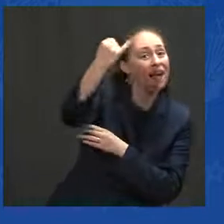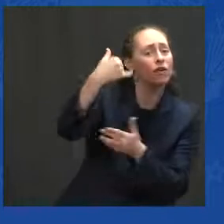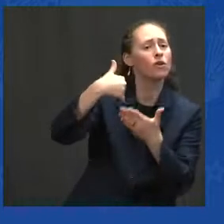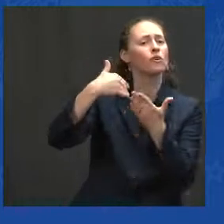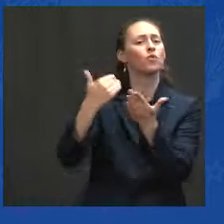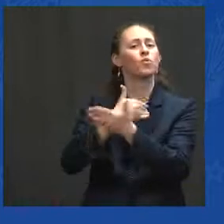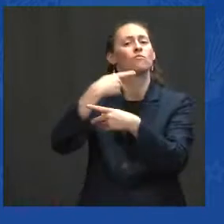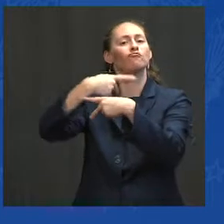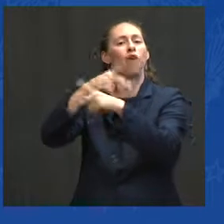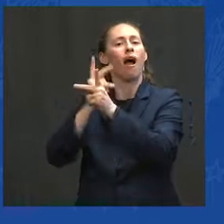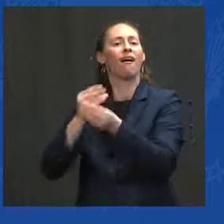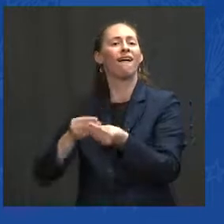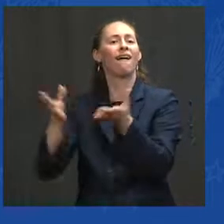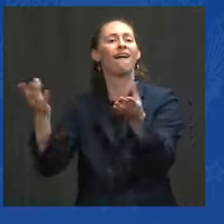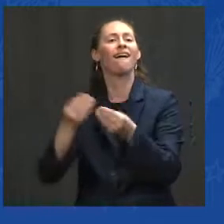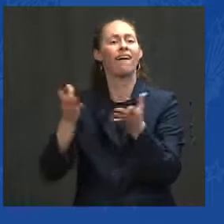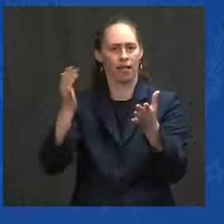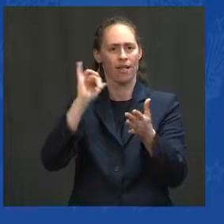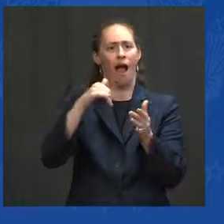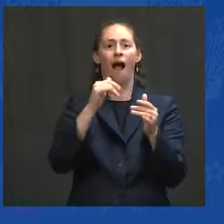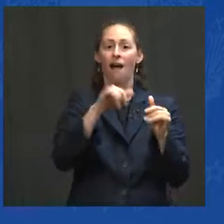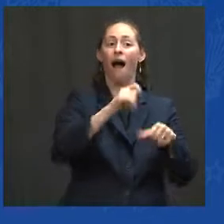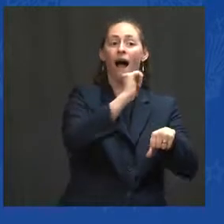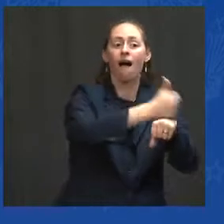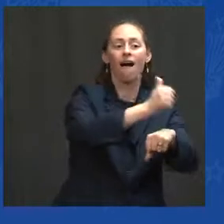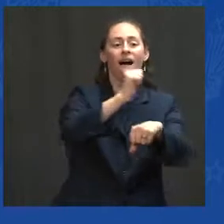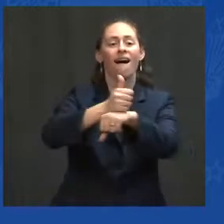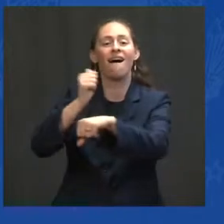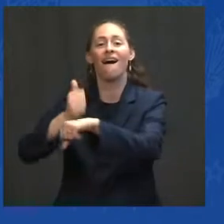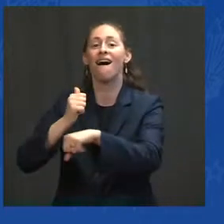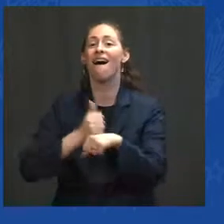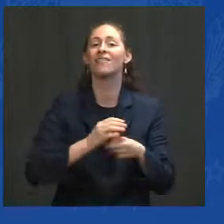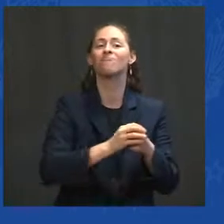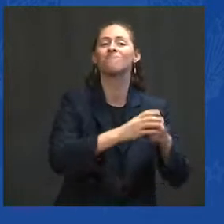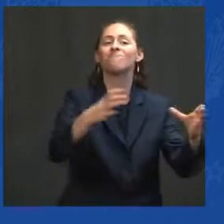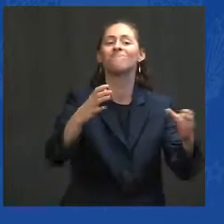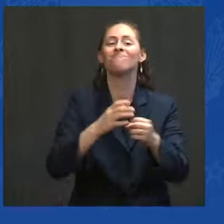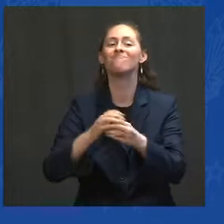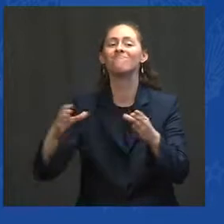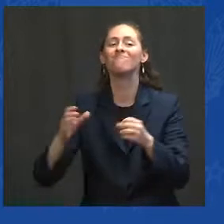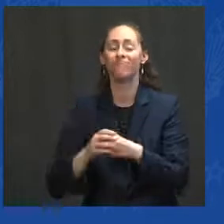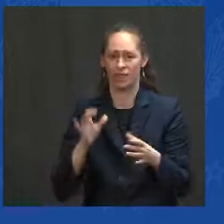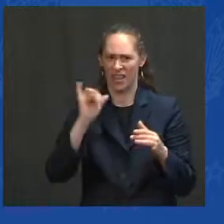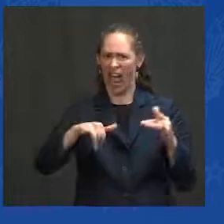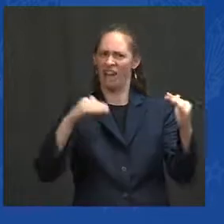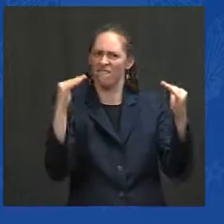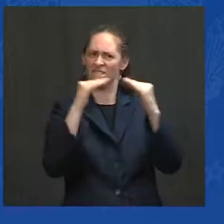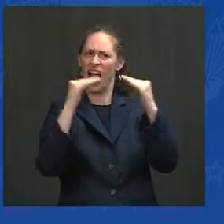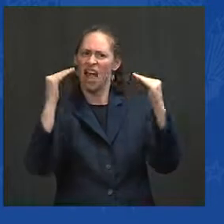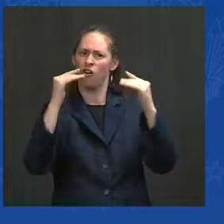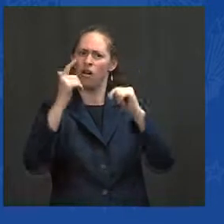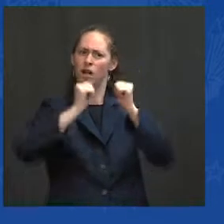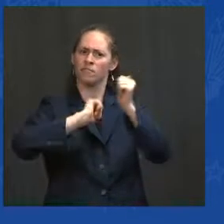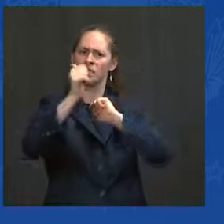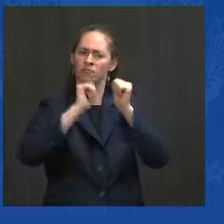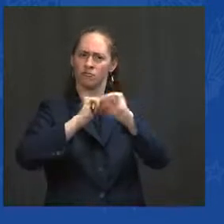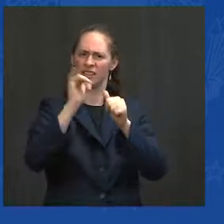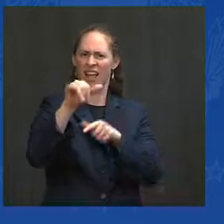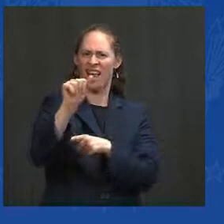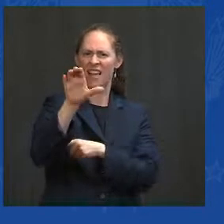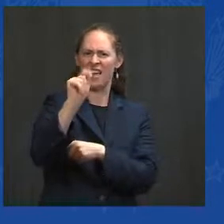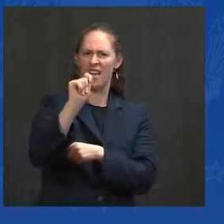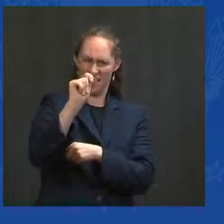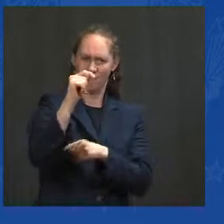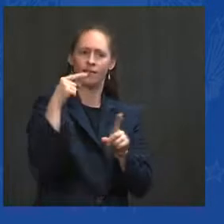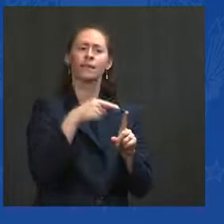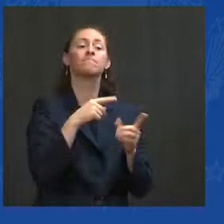keeps it growing. Fair competition is why capitalism has been the world's greatest force of prosperity and growth. By